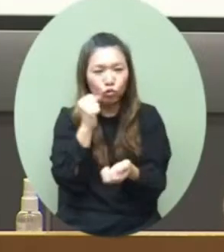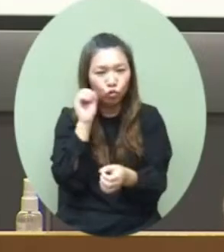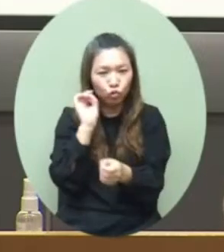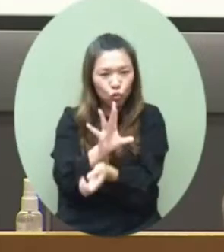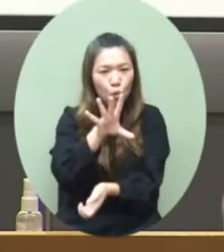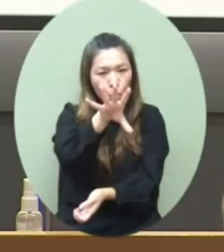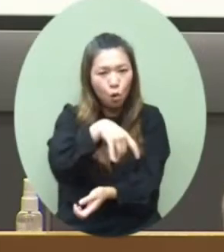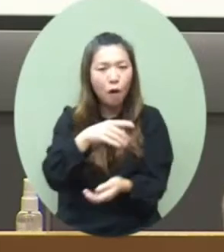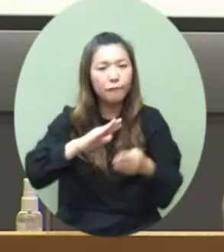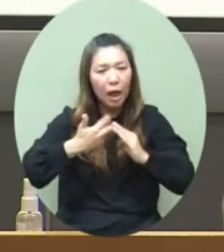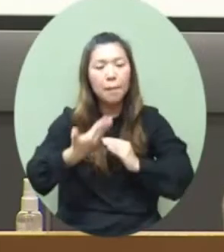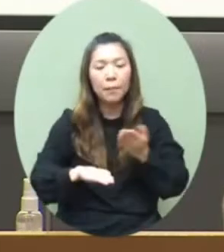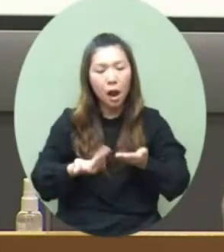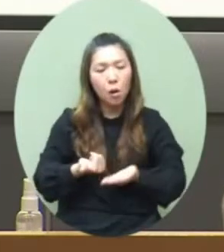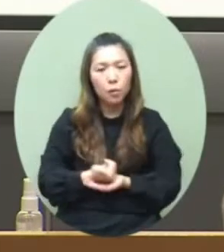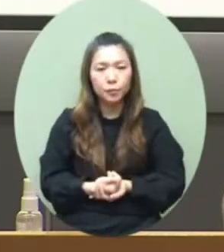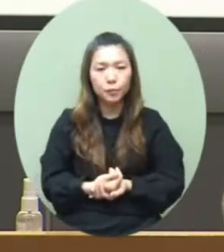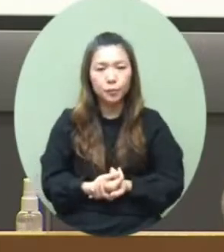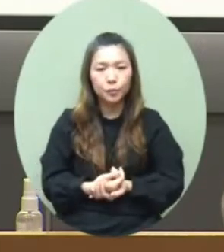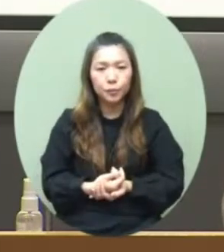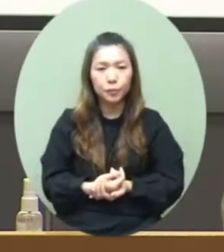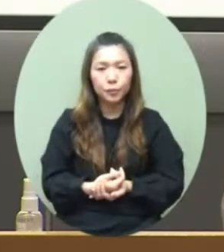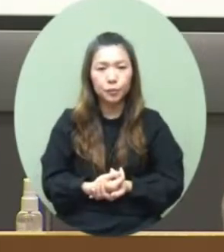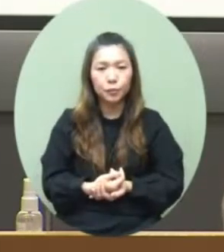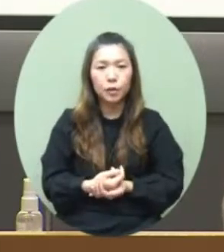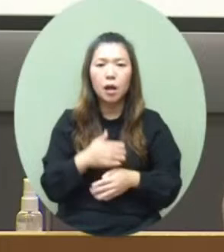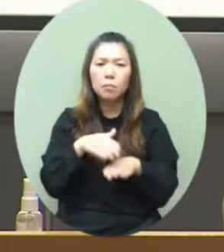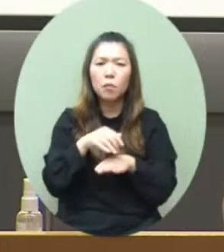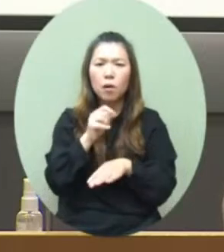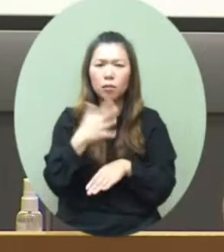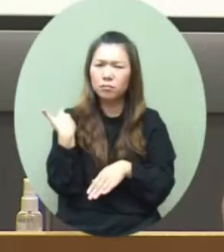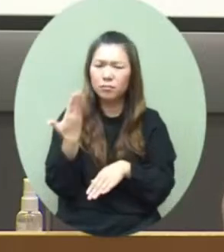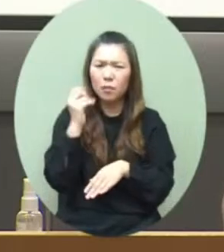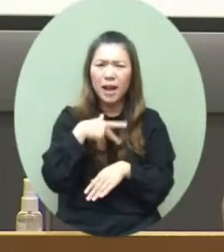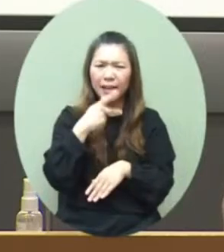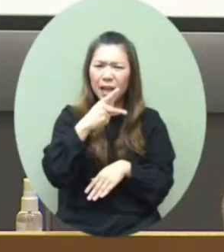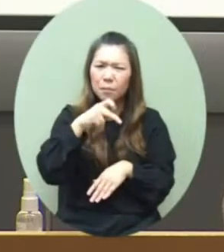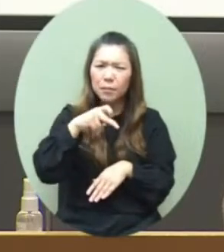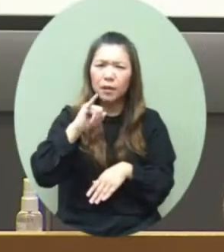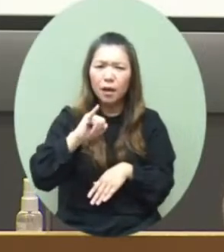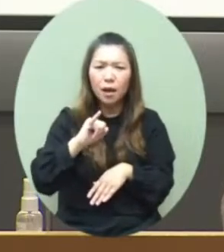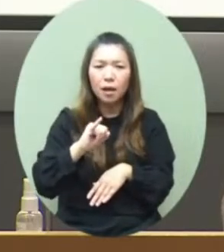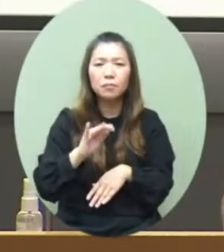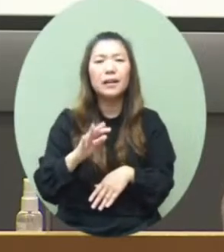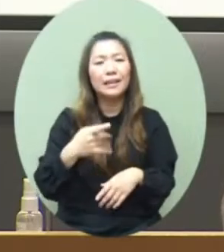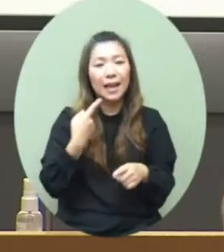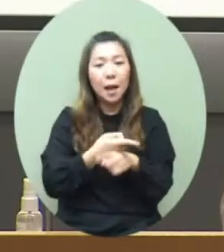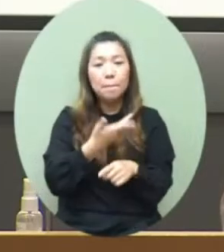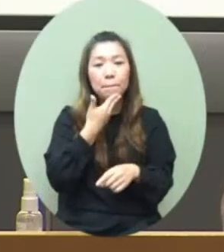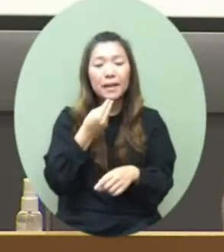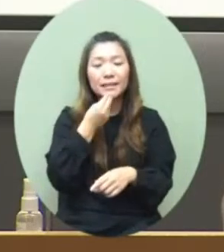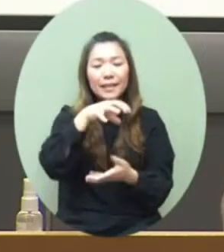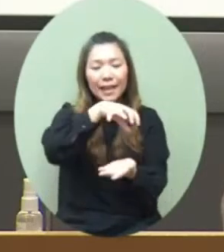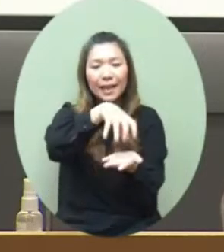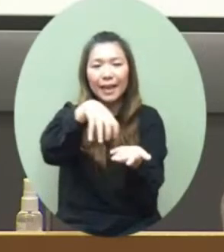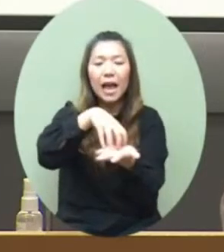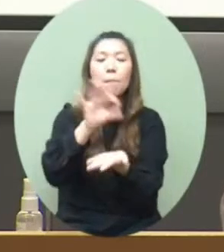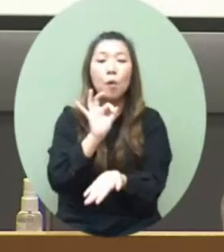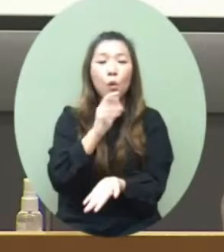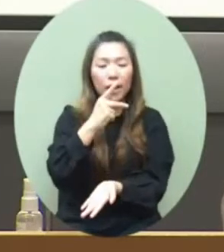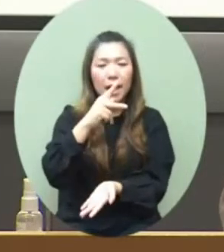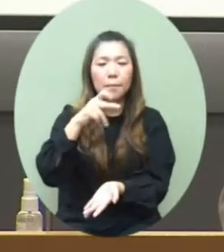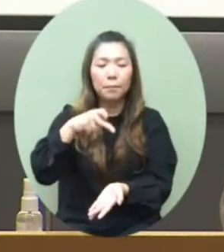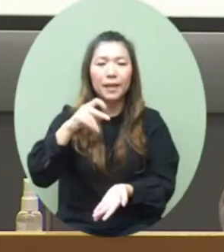event. But for the purpose of crowd control, we do encourage members of the public to get tickets in advance. Now, you talked